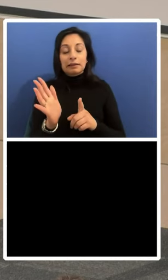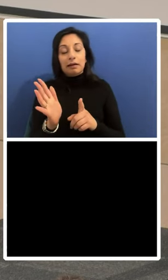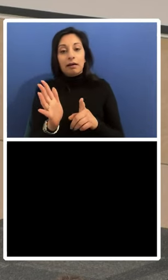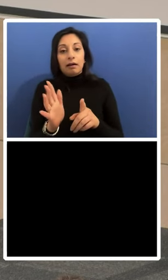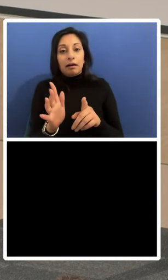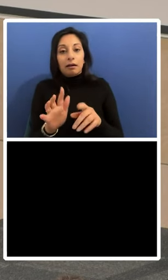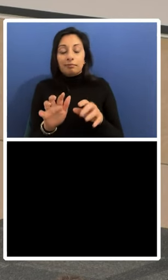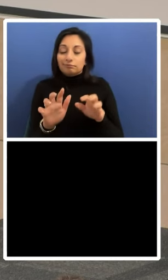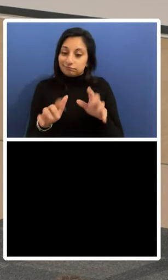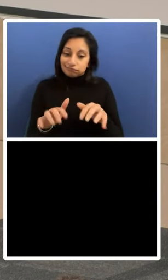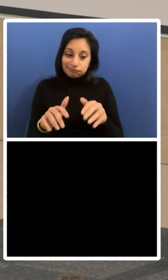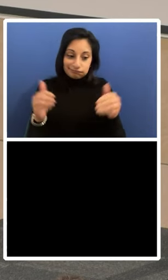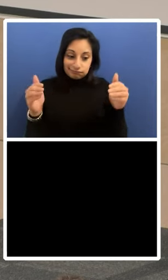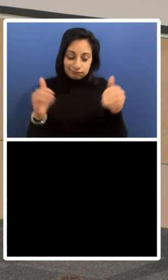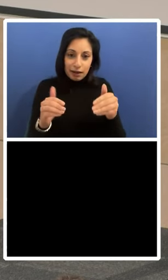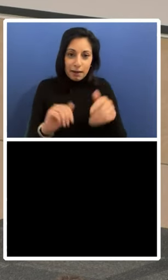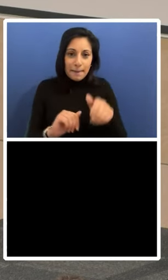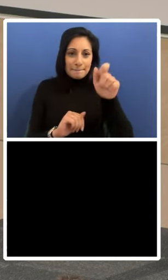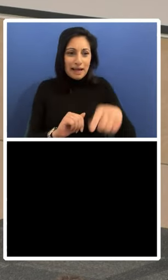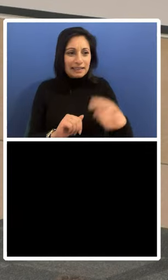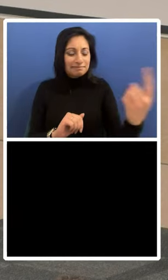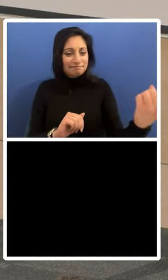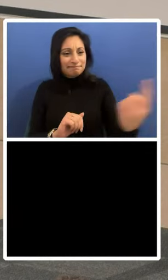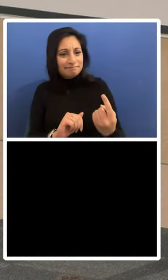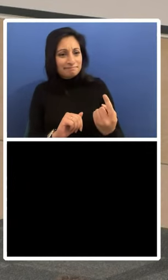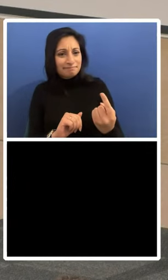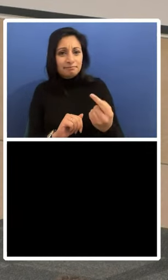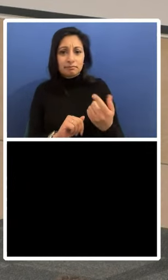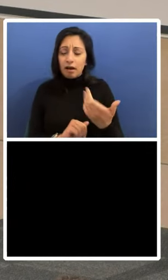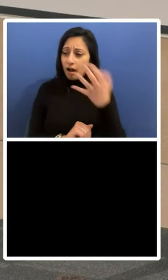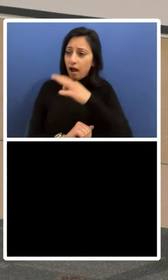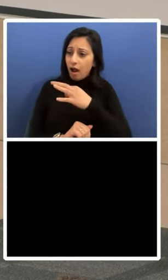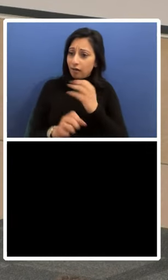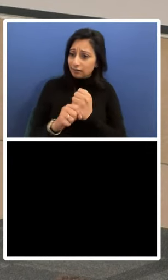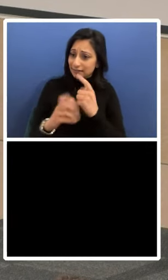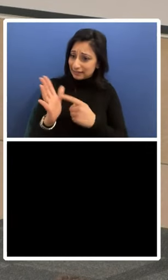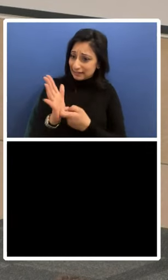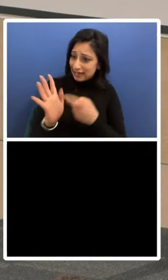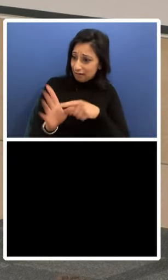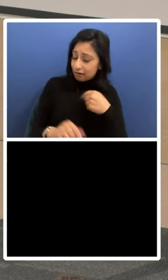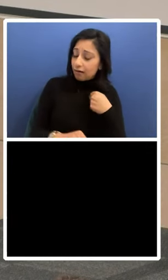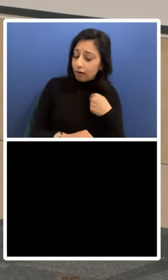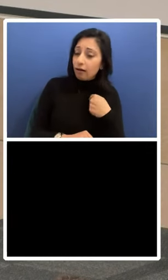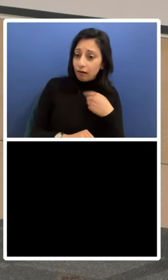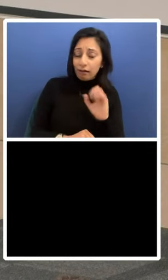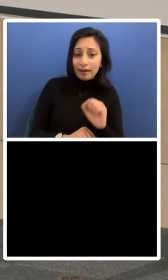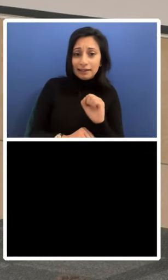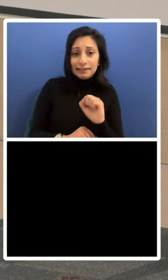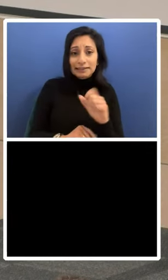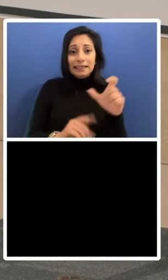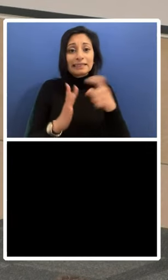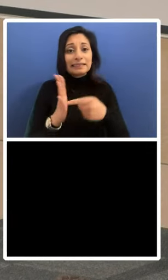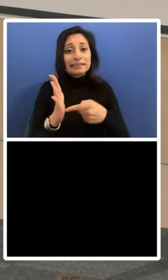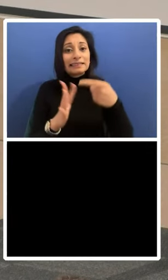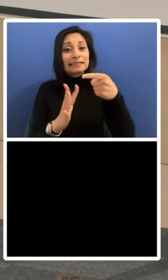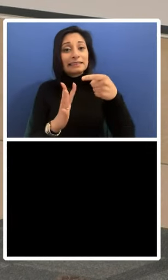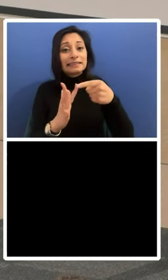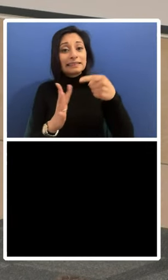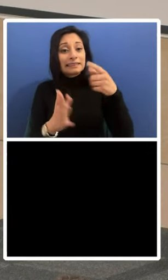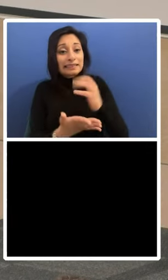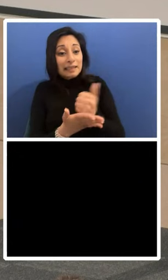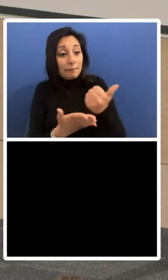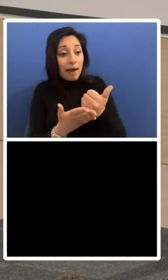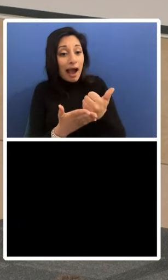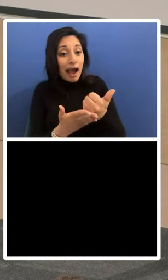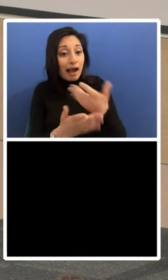Stiltzer integrations, and some guy from Grimsby comes up like, are you Gary Stevenson? Yeah. Citibank hires one trader a year through a card game, just teaches me the card game,